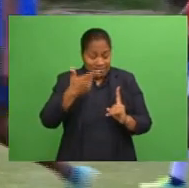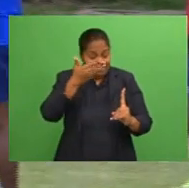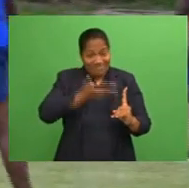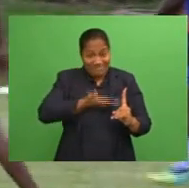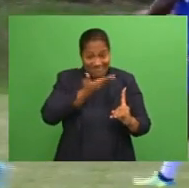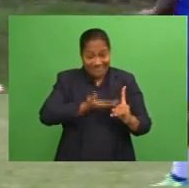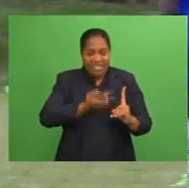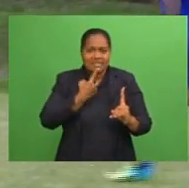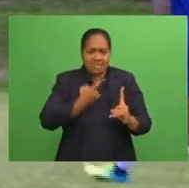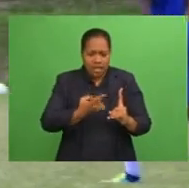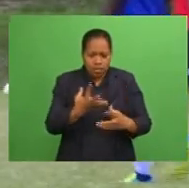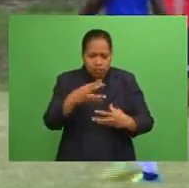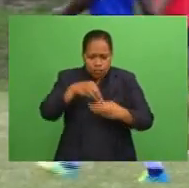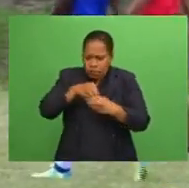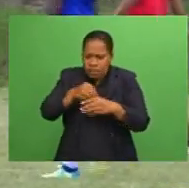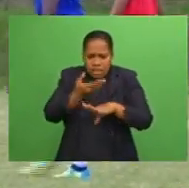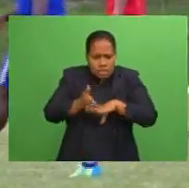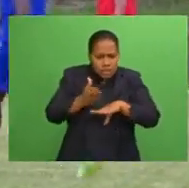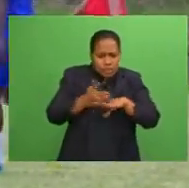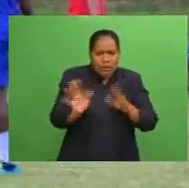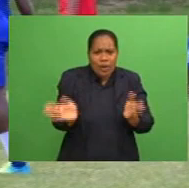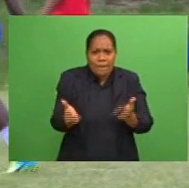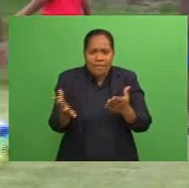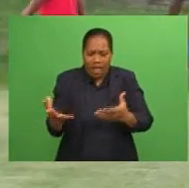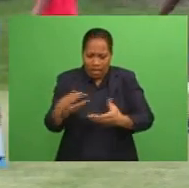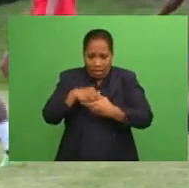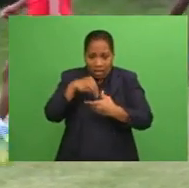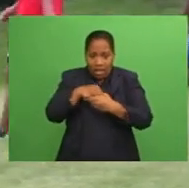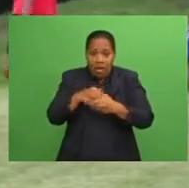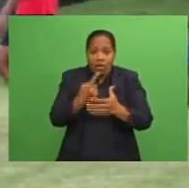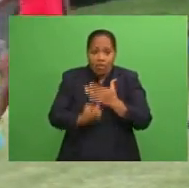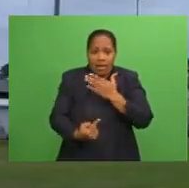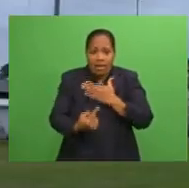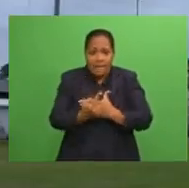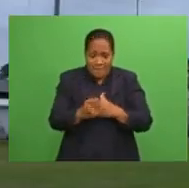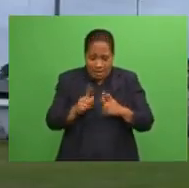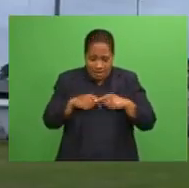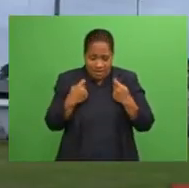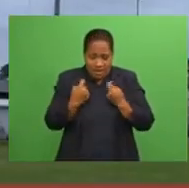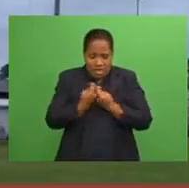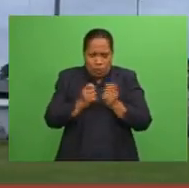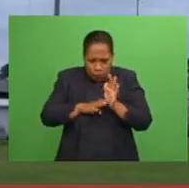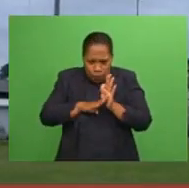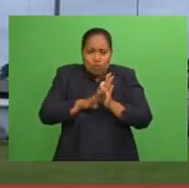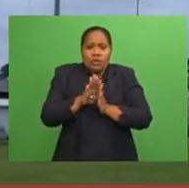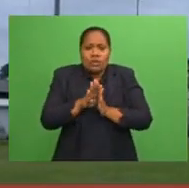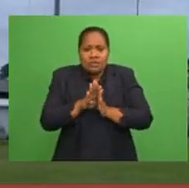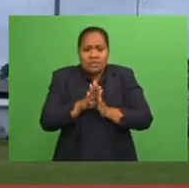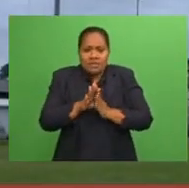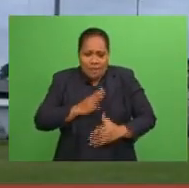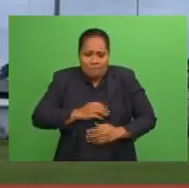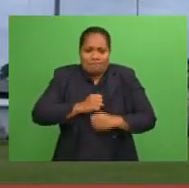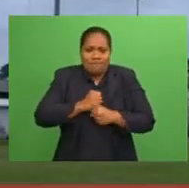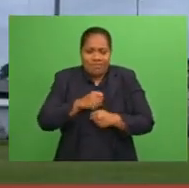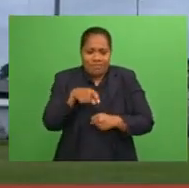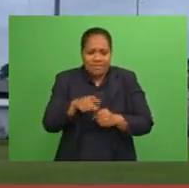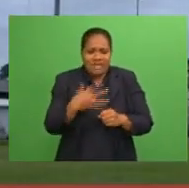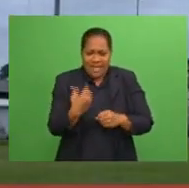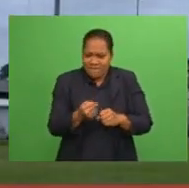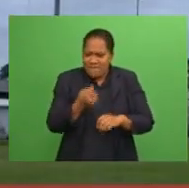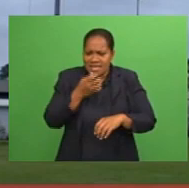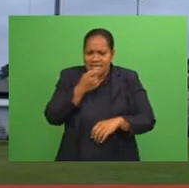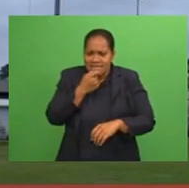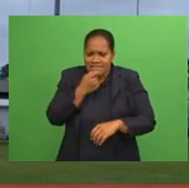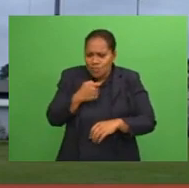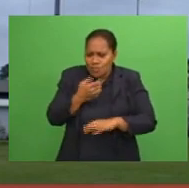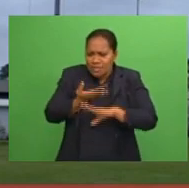says the inclusion of new players in the squad has boosted the team's morale. We are fortunate we have a few of our fellow teammates just joining, some